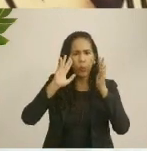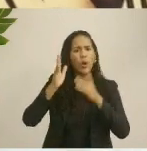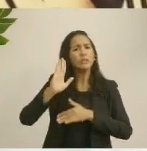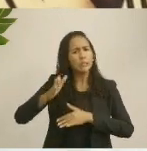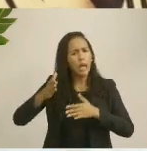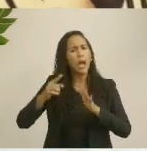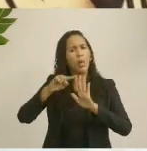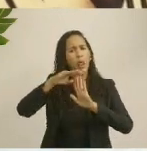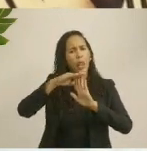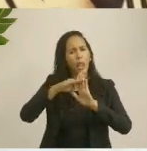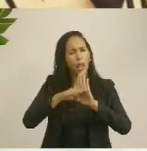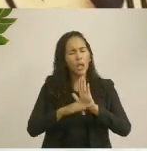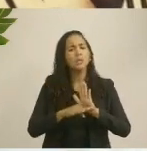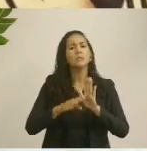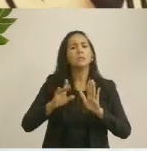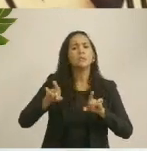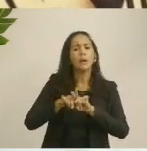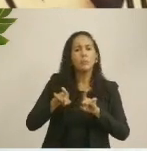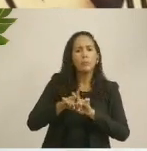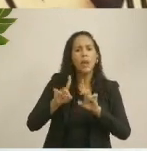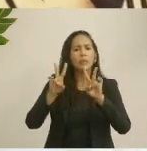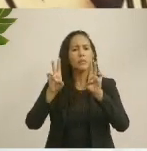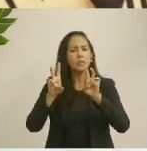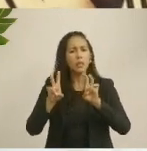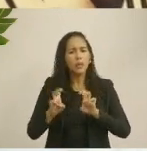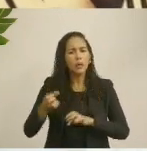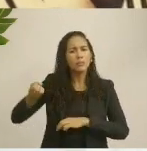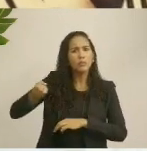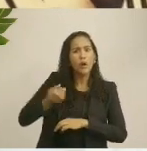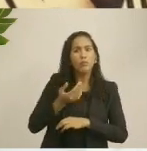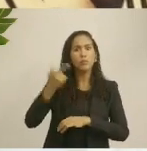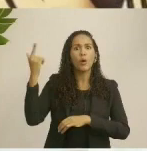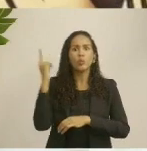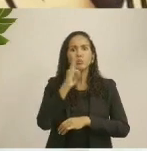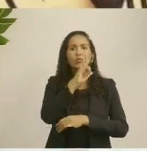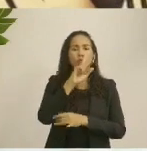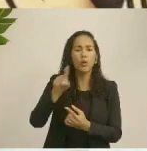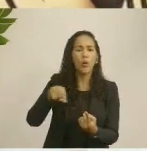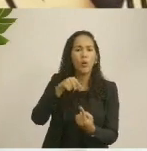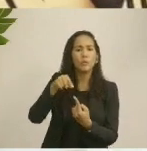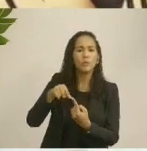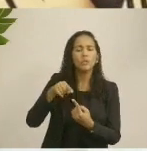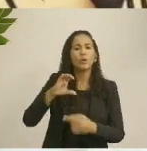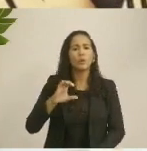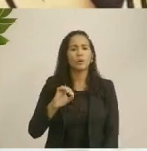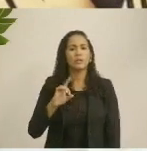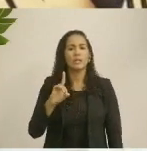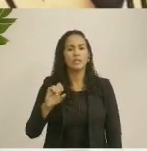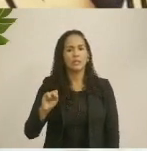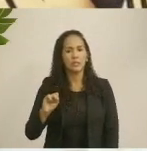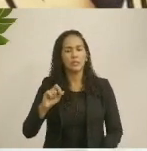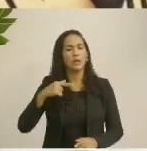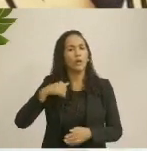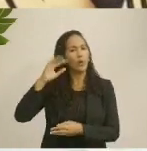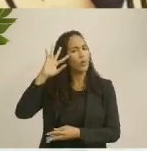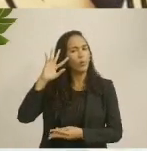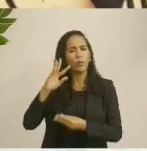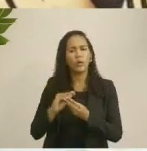approaches to achieving the sustainable development goals. I want to conclude just by emphasizing that there are